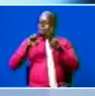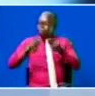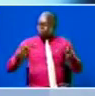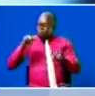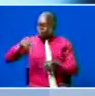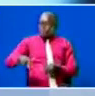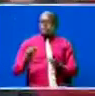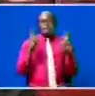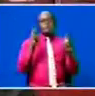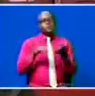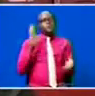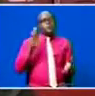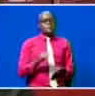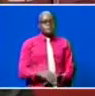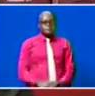more.